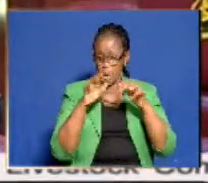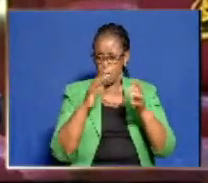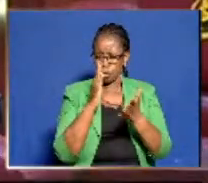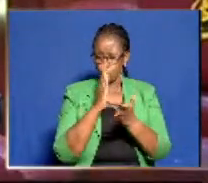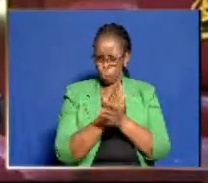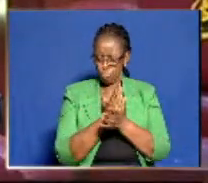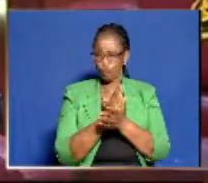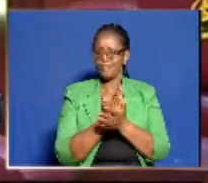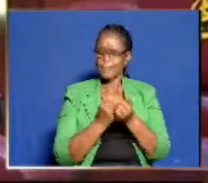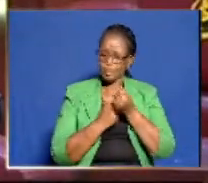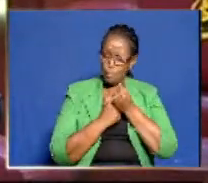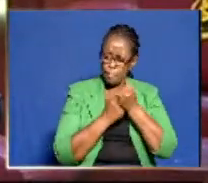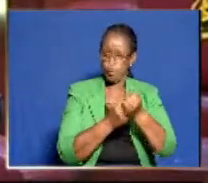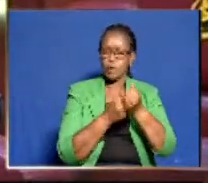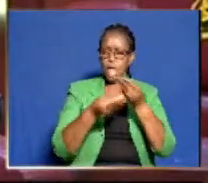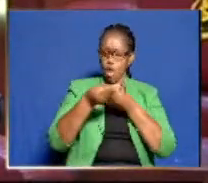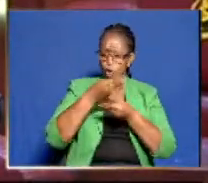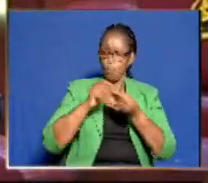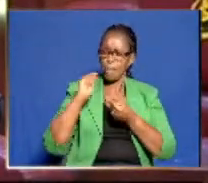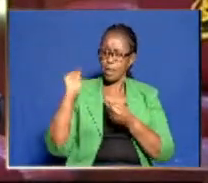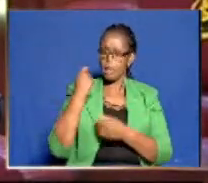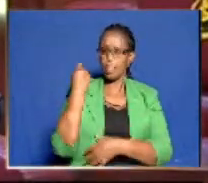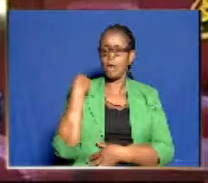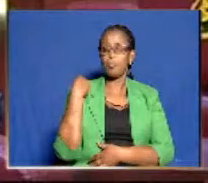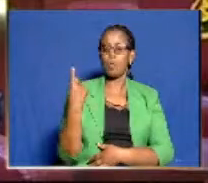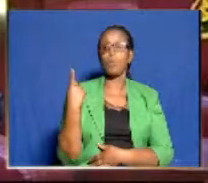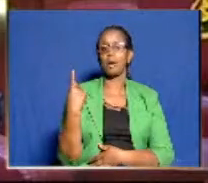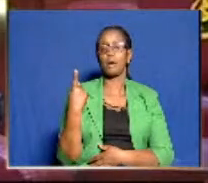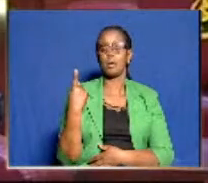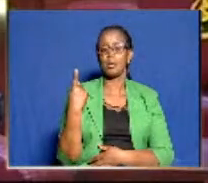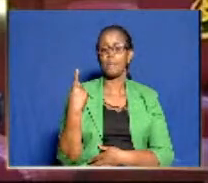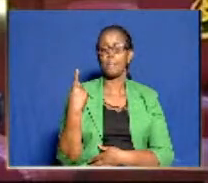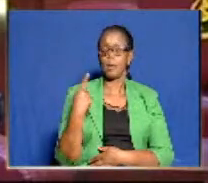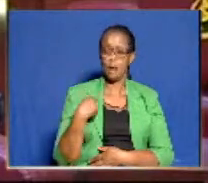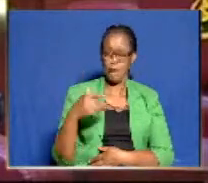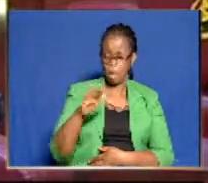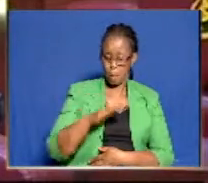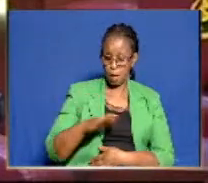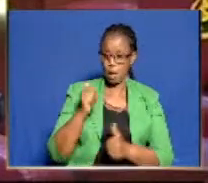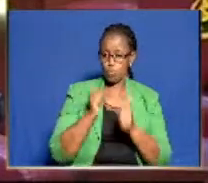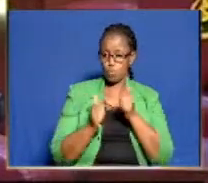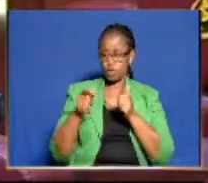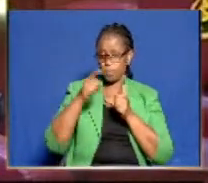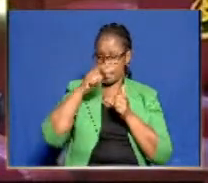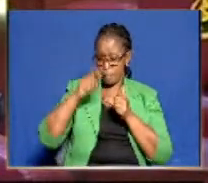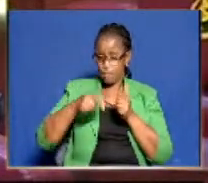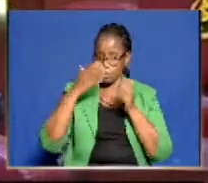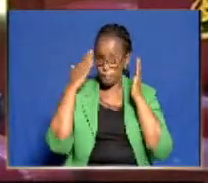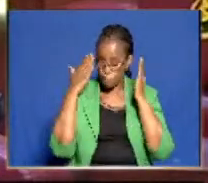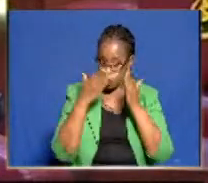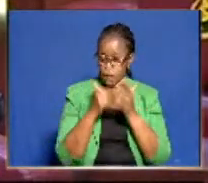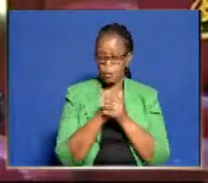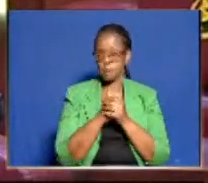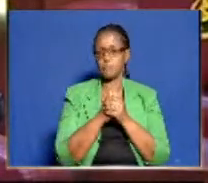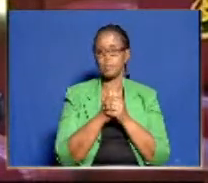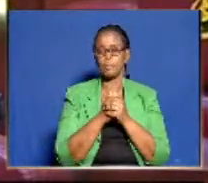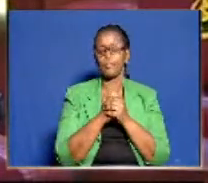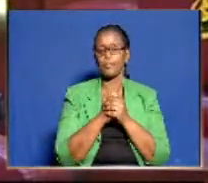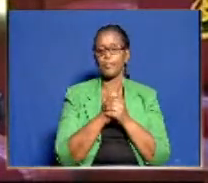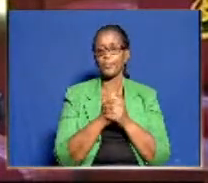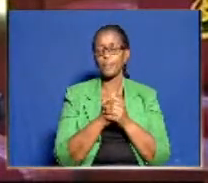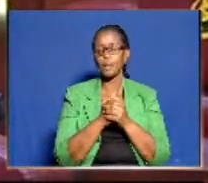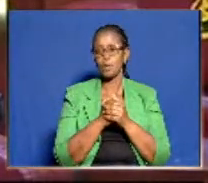economy. Agriculture is an area that really needs to be looked into. Despite the importance of agriculture